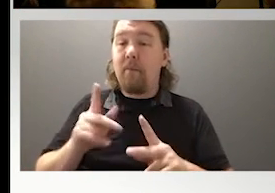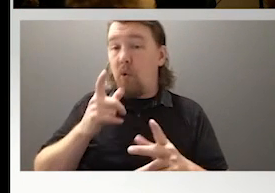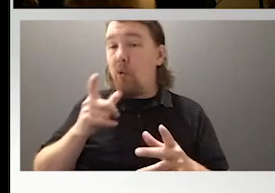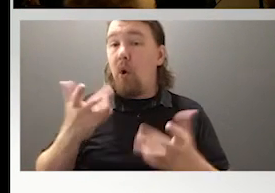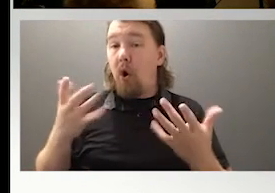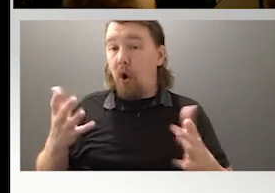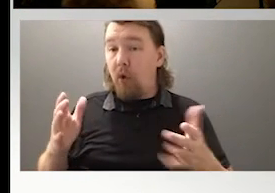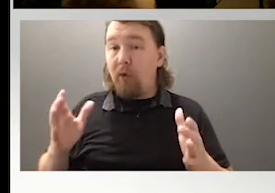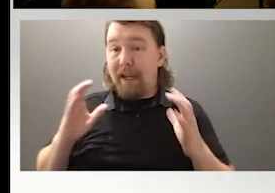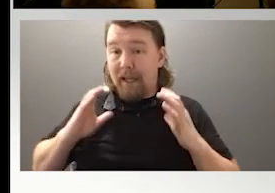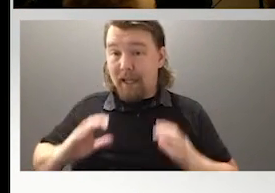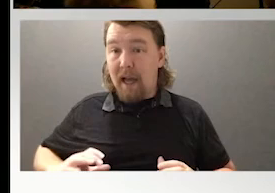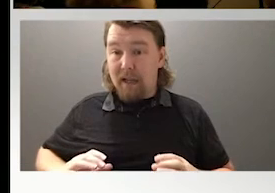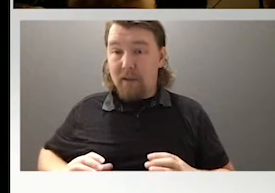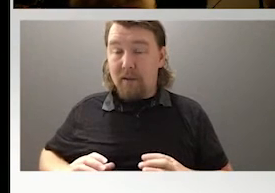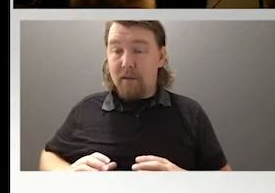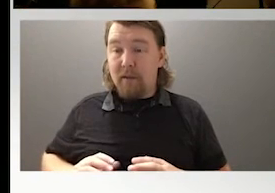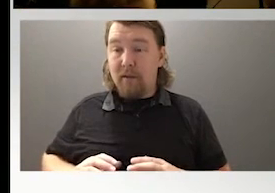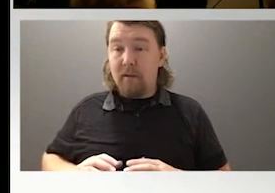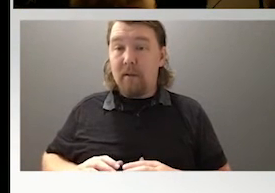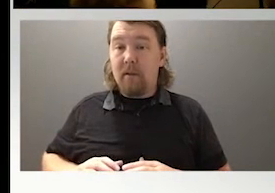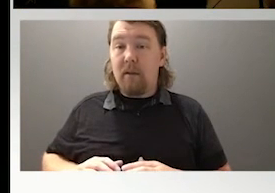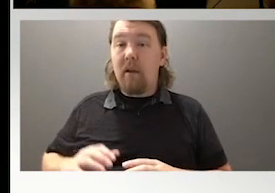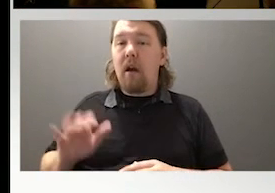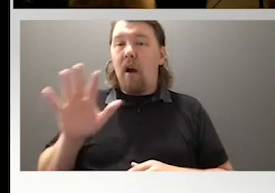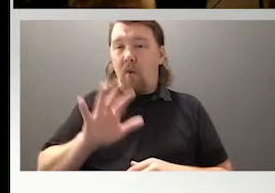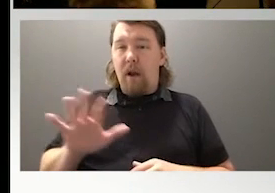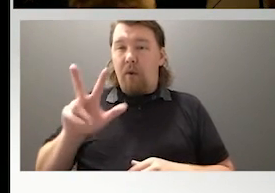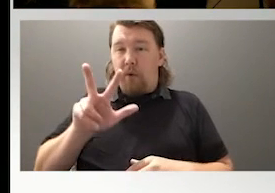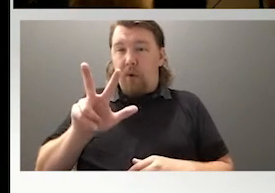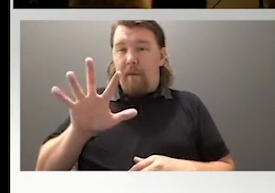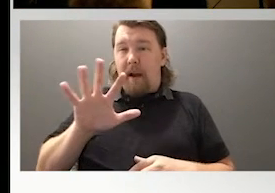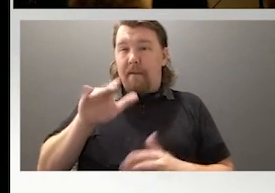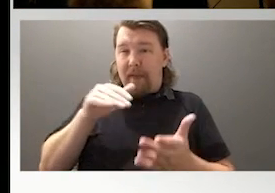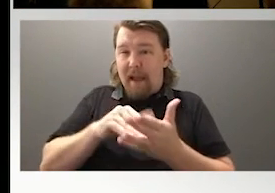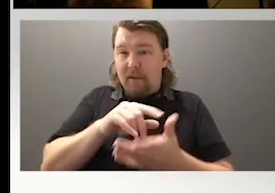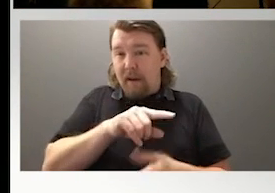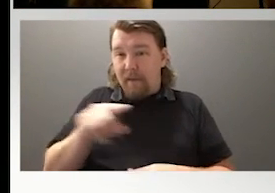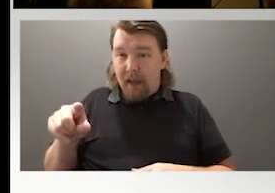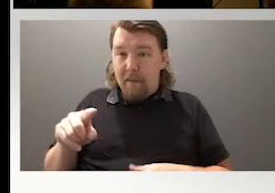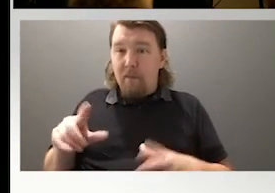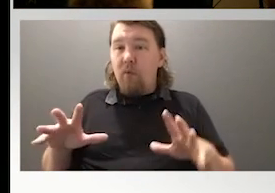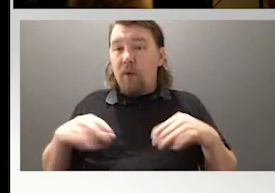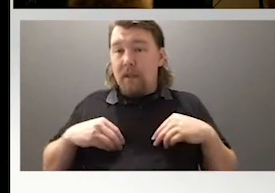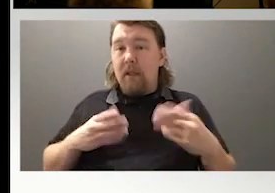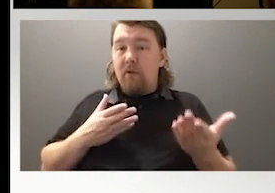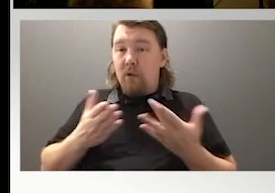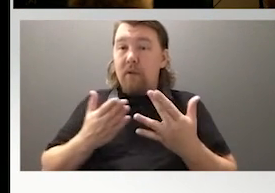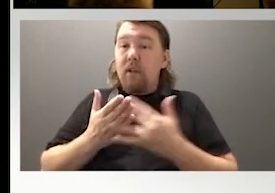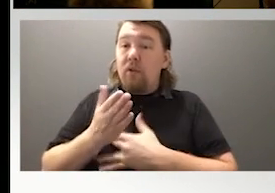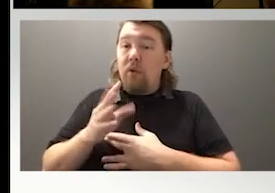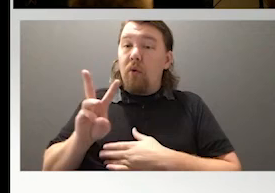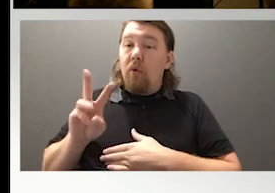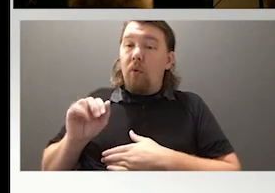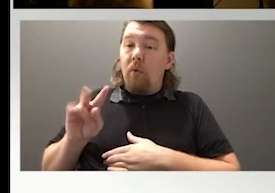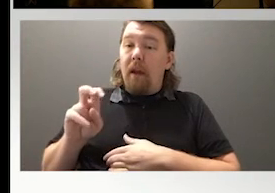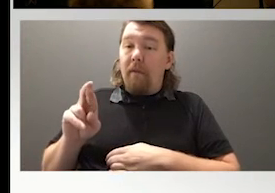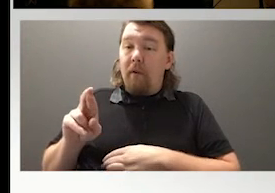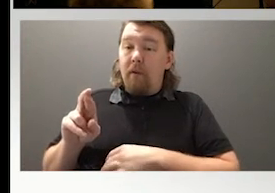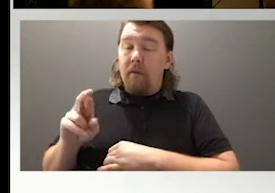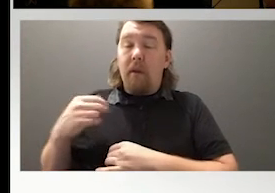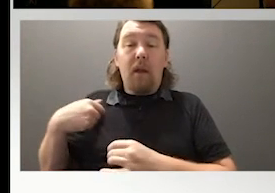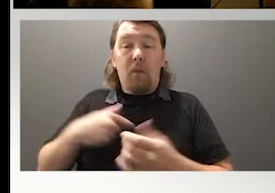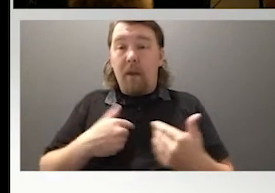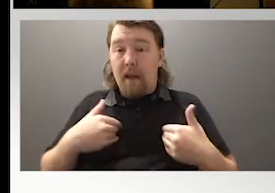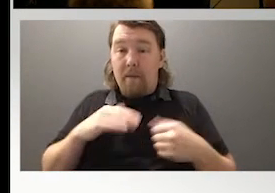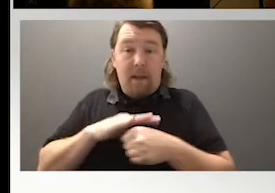the agency. Of those, around 35,000 receive services through the waiver, and that we have enough